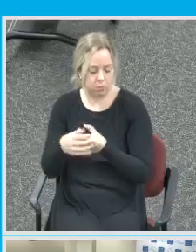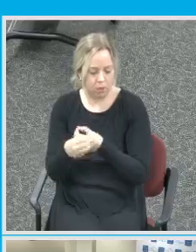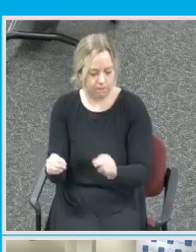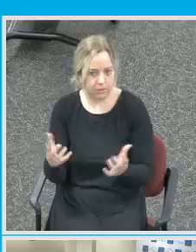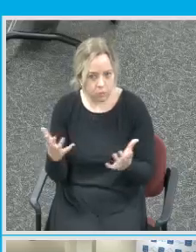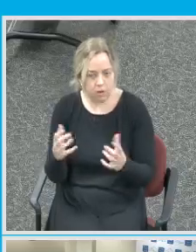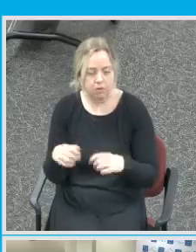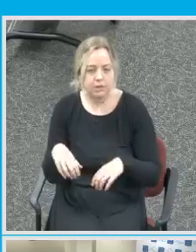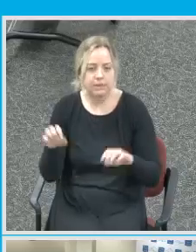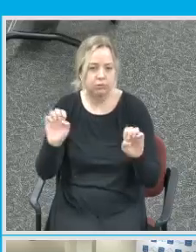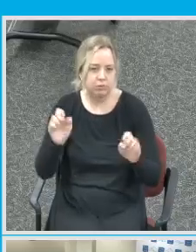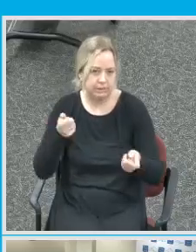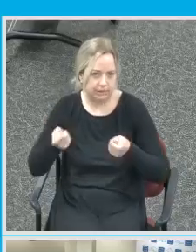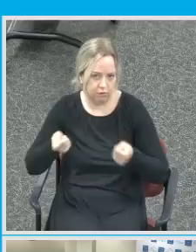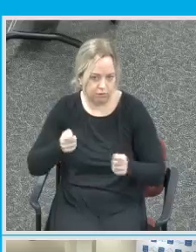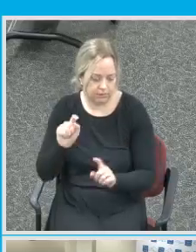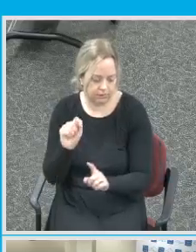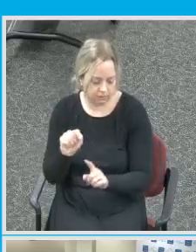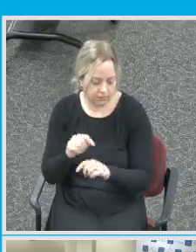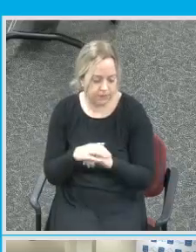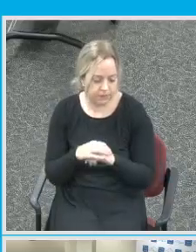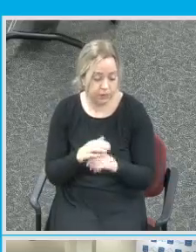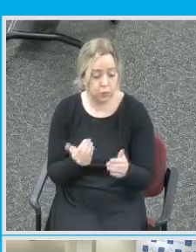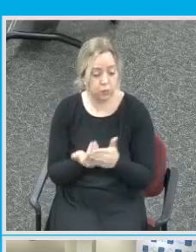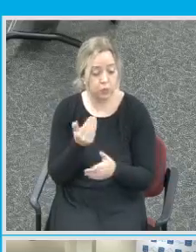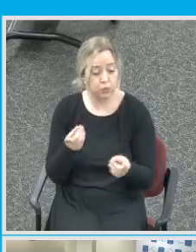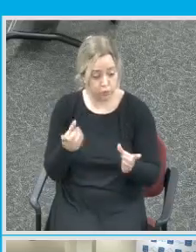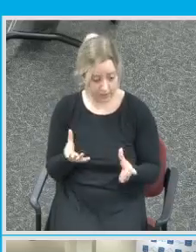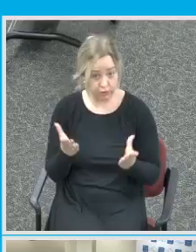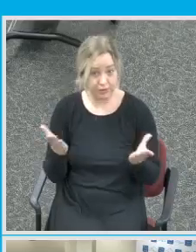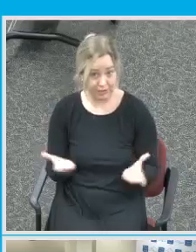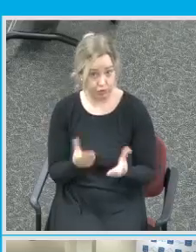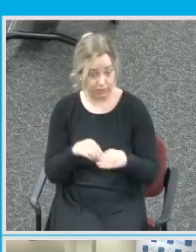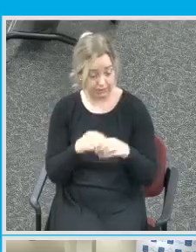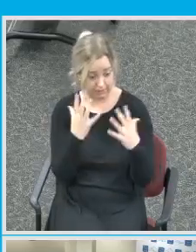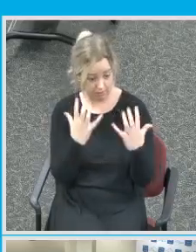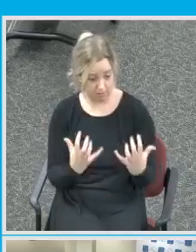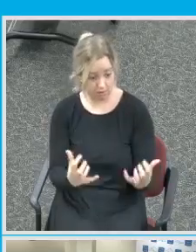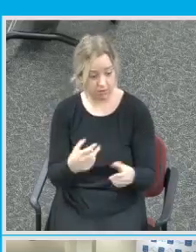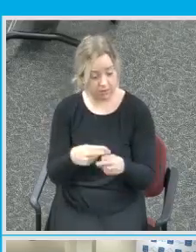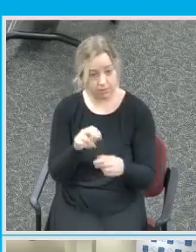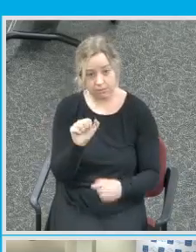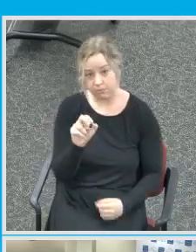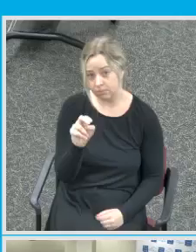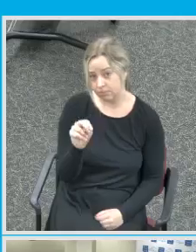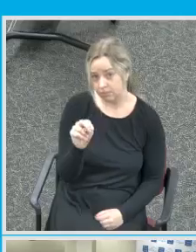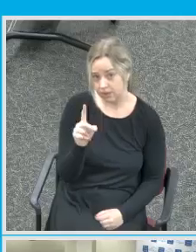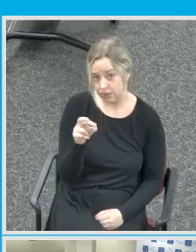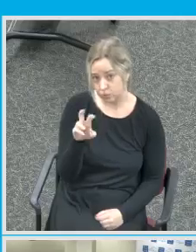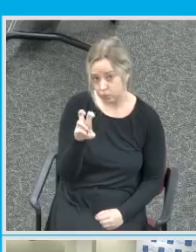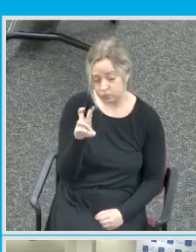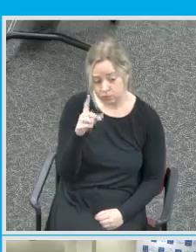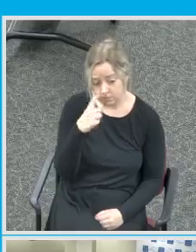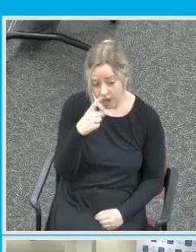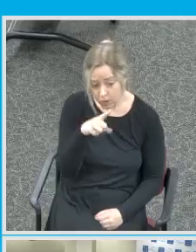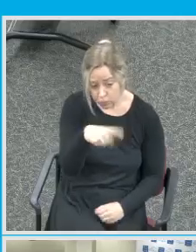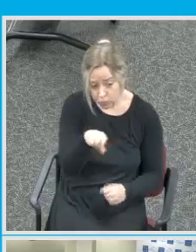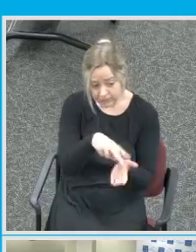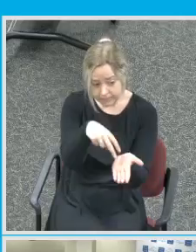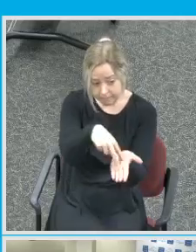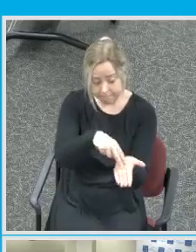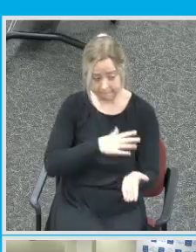Emergency Management. Our new director is here with us, Andrew Nothbaum. Would you all stand up, please?